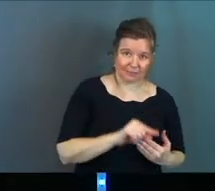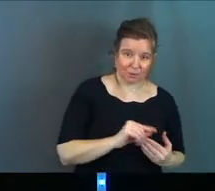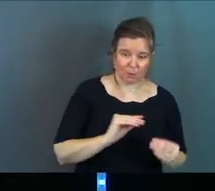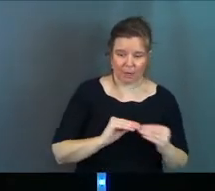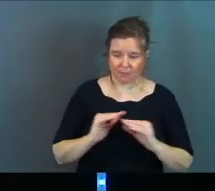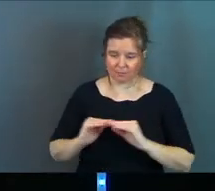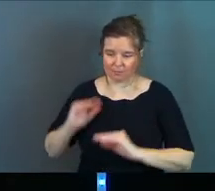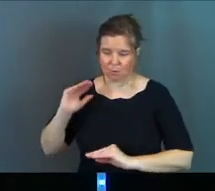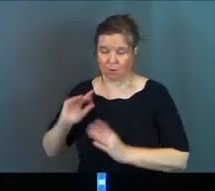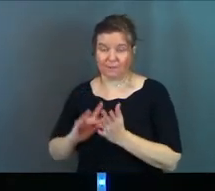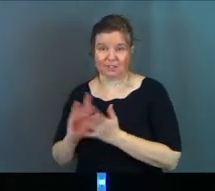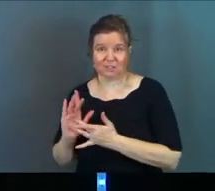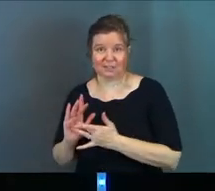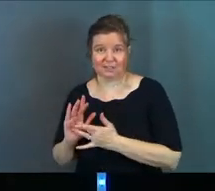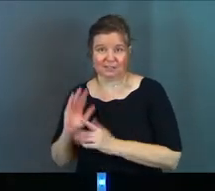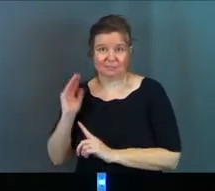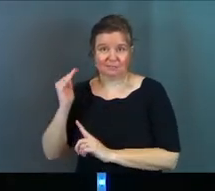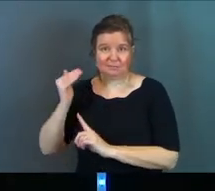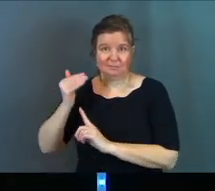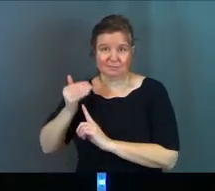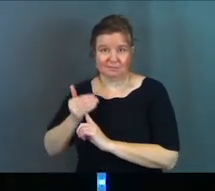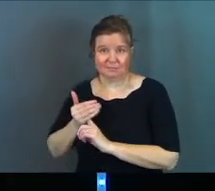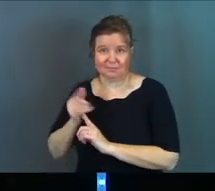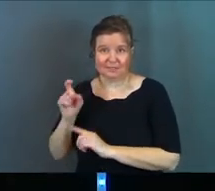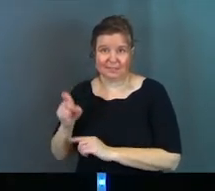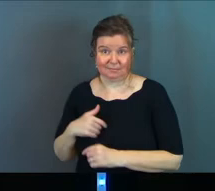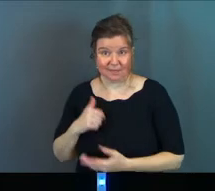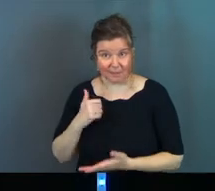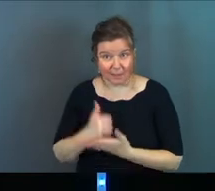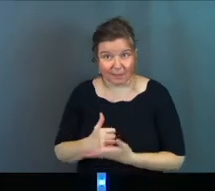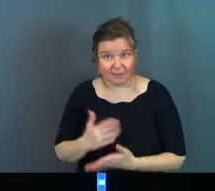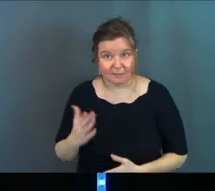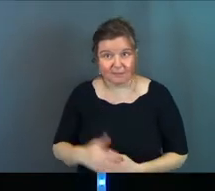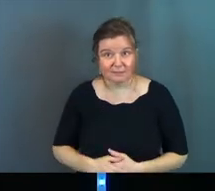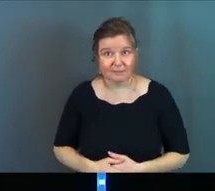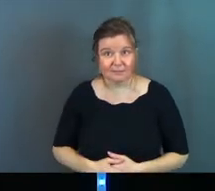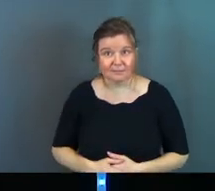a little more of Jesus right here in this spot. Amen?